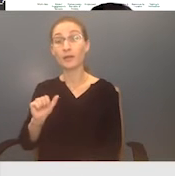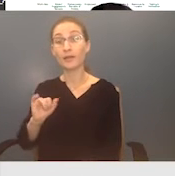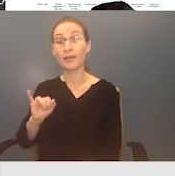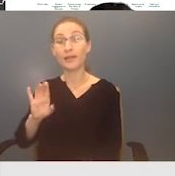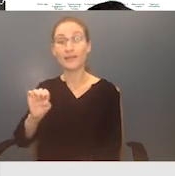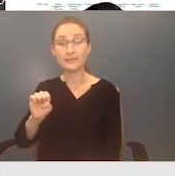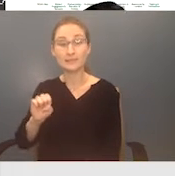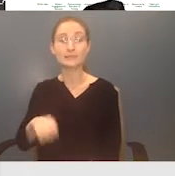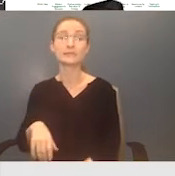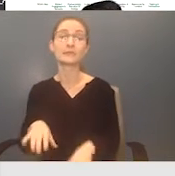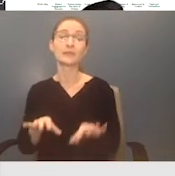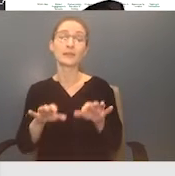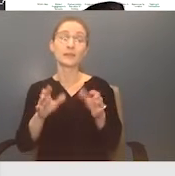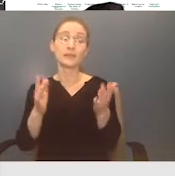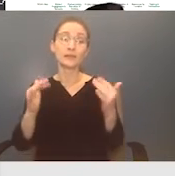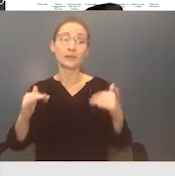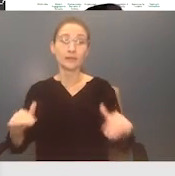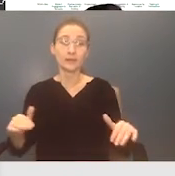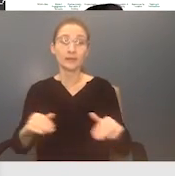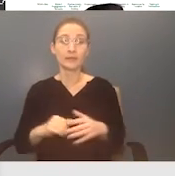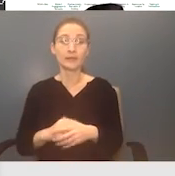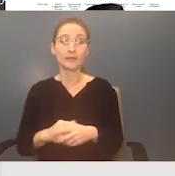the ACE program,